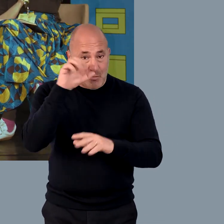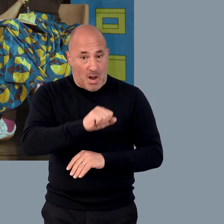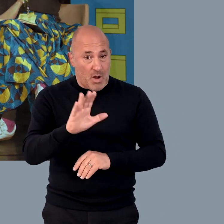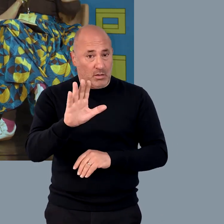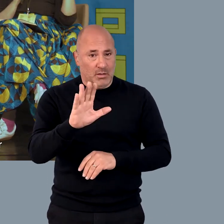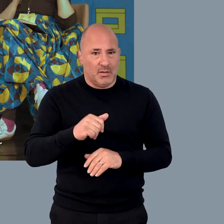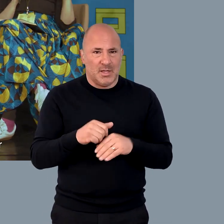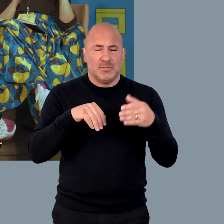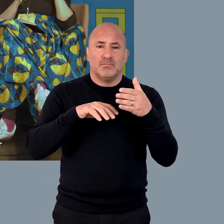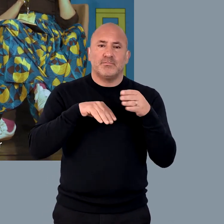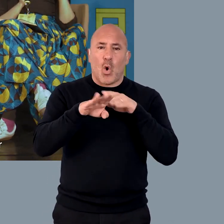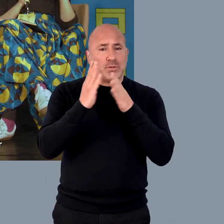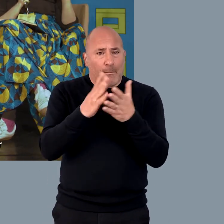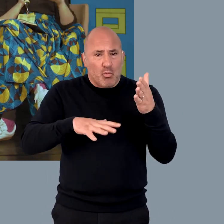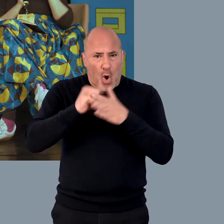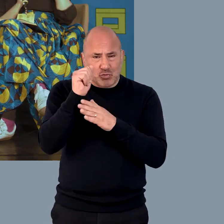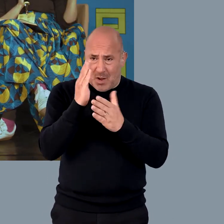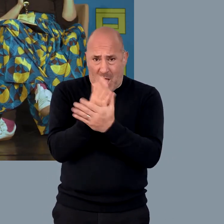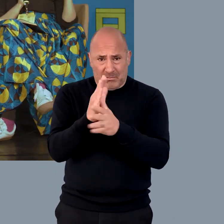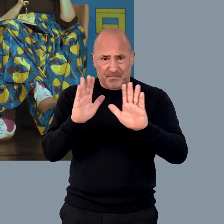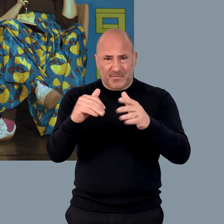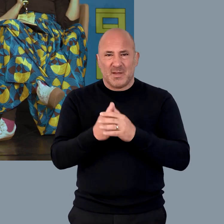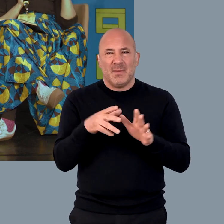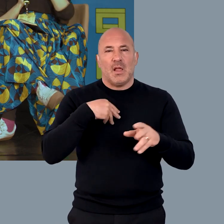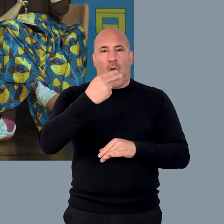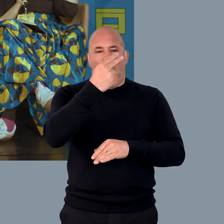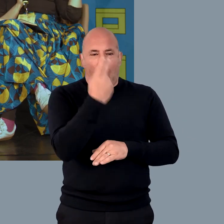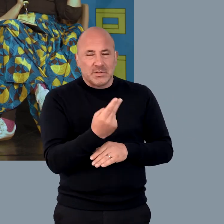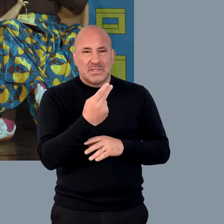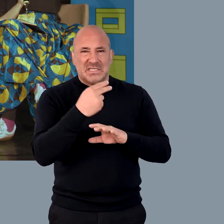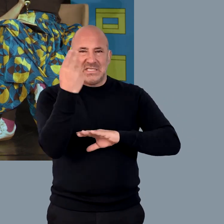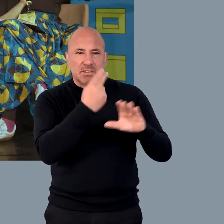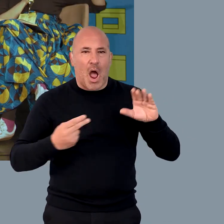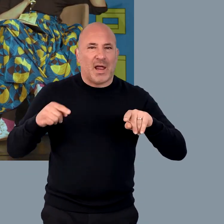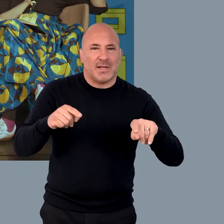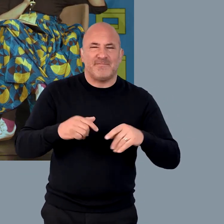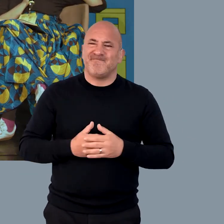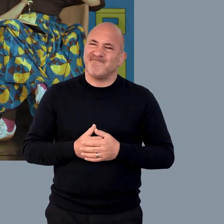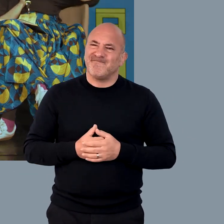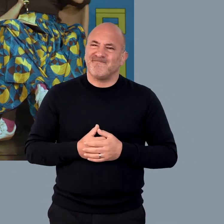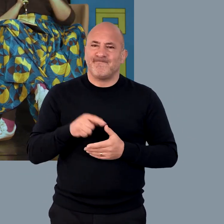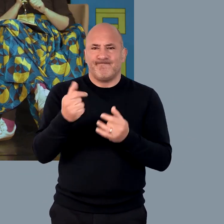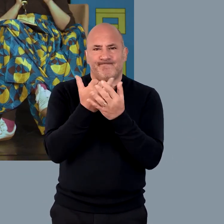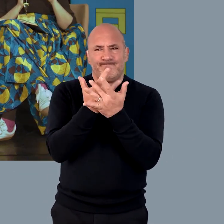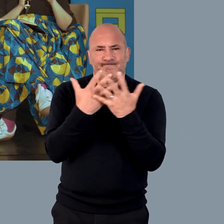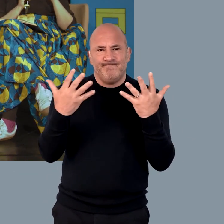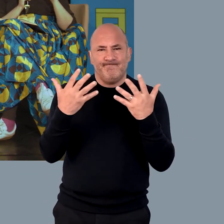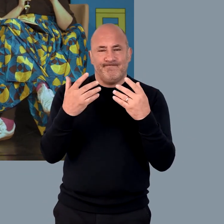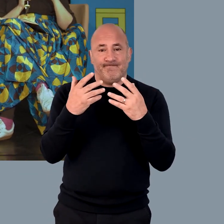Well, that bit of culture. Sport is culture. I need to always remember that. Sport is culture. There's no division. What I mean is kind of art and